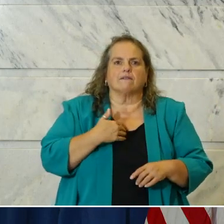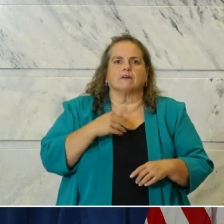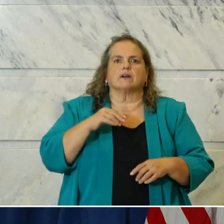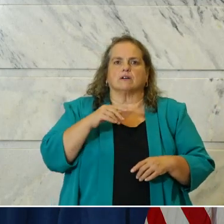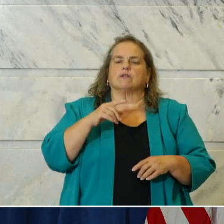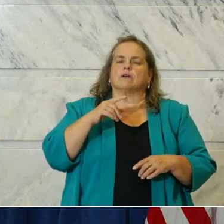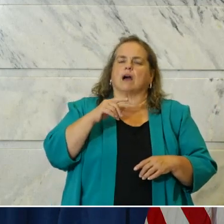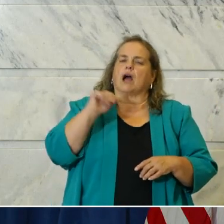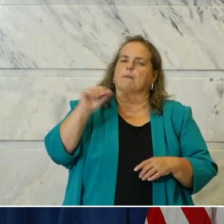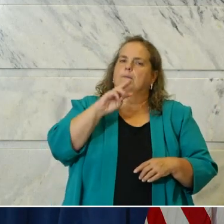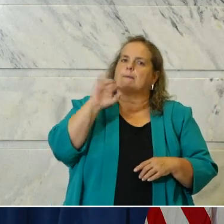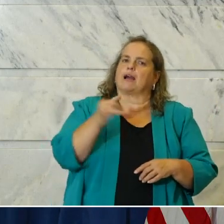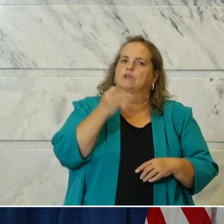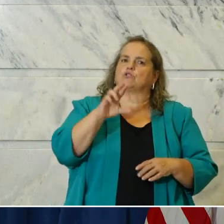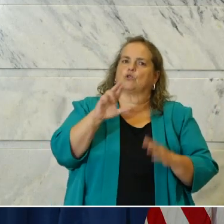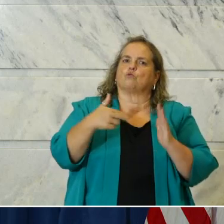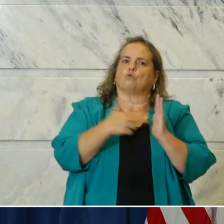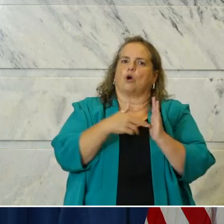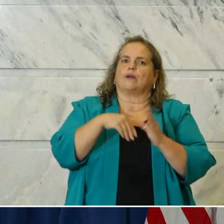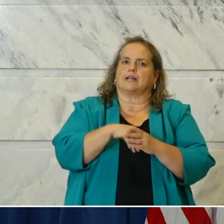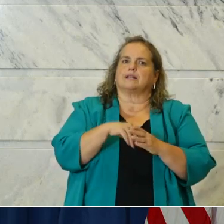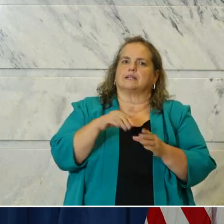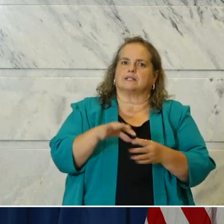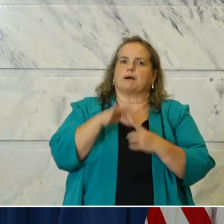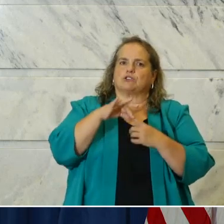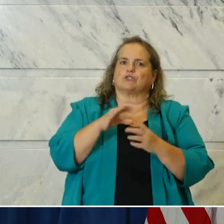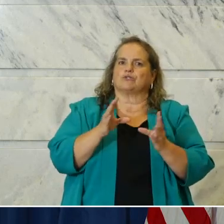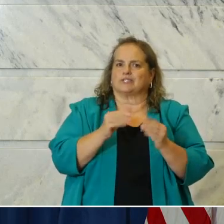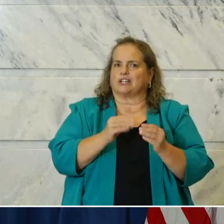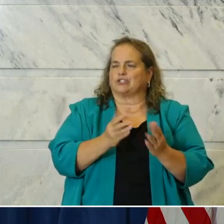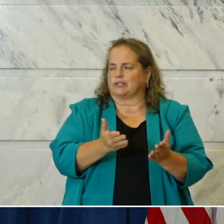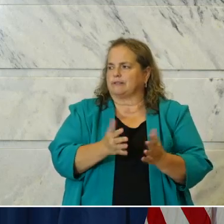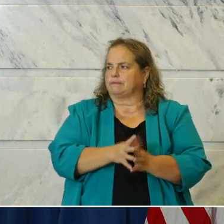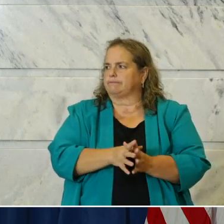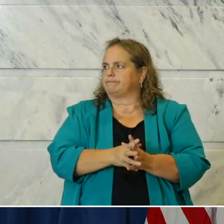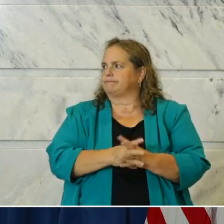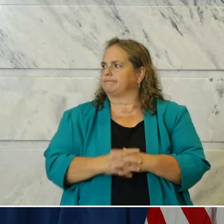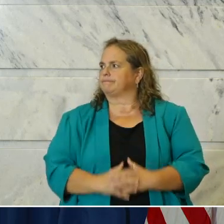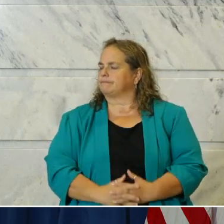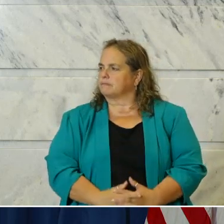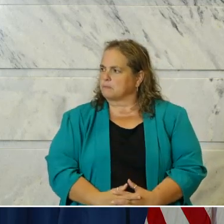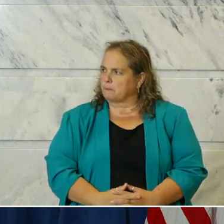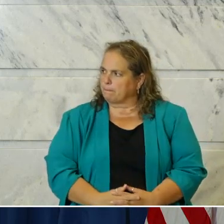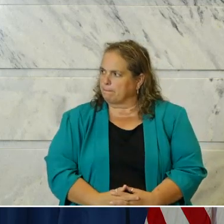role in a special session on this topic. Lawrence?